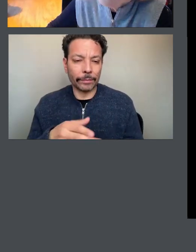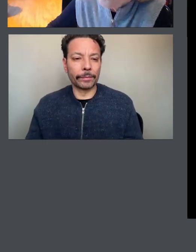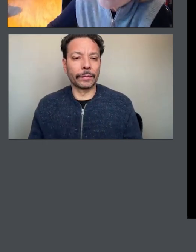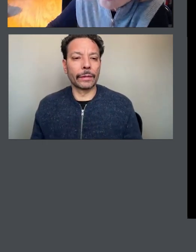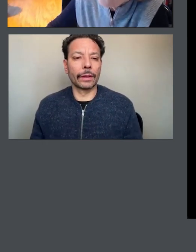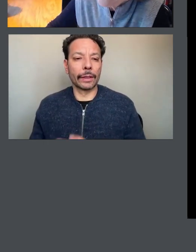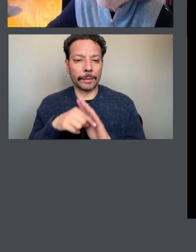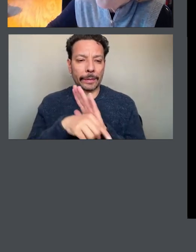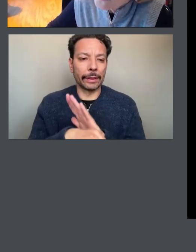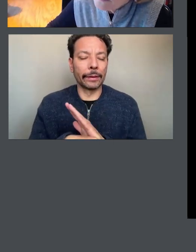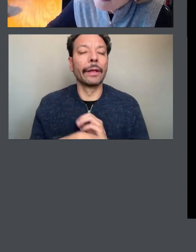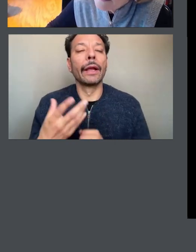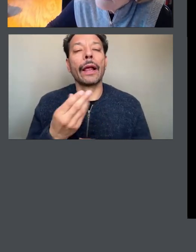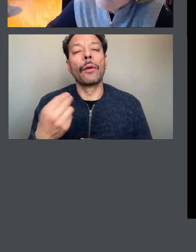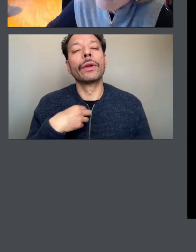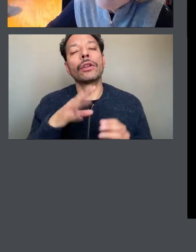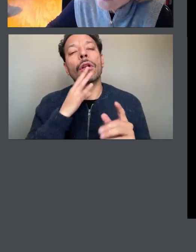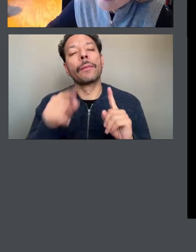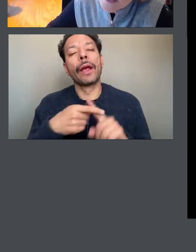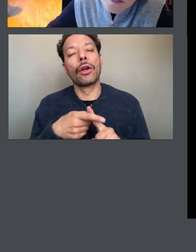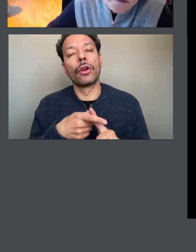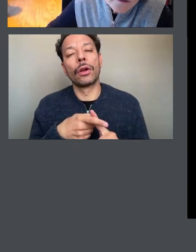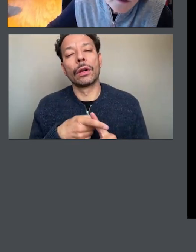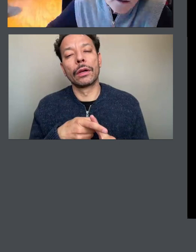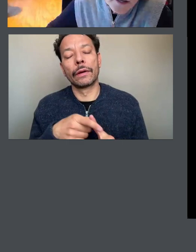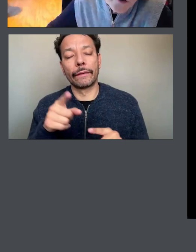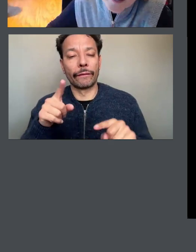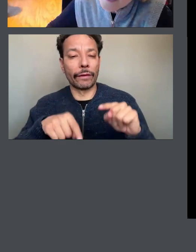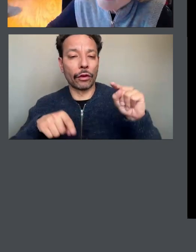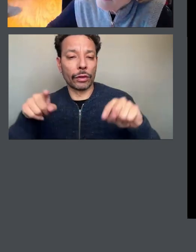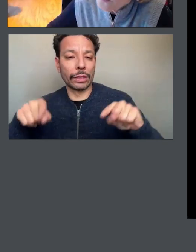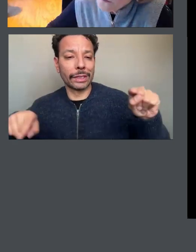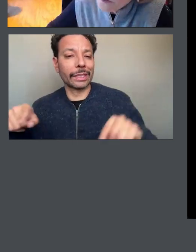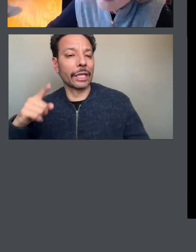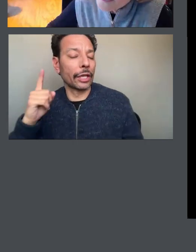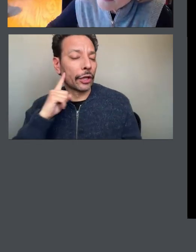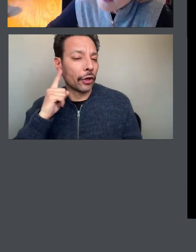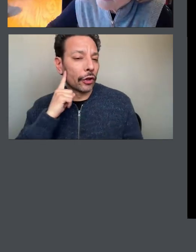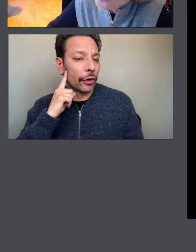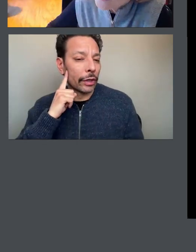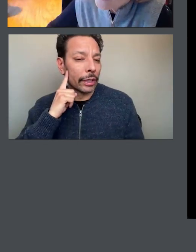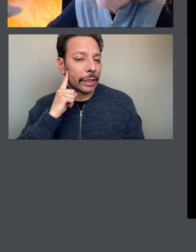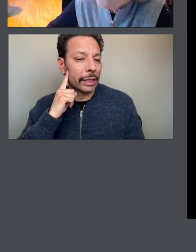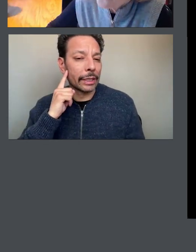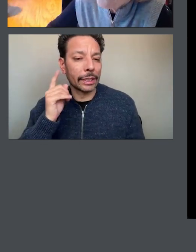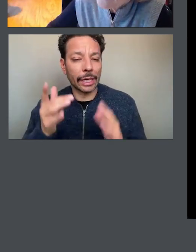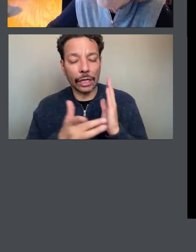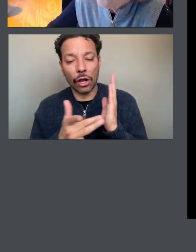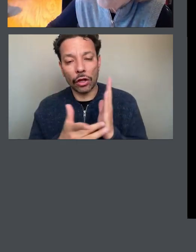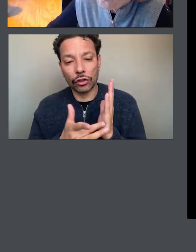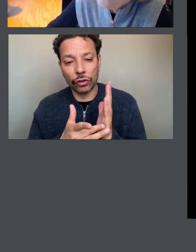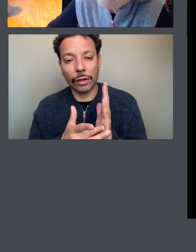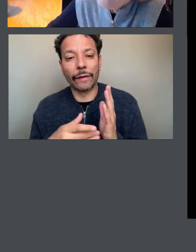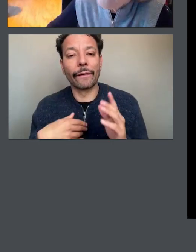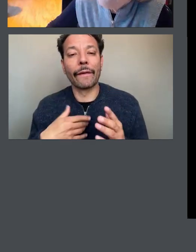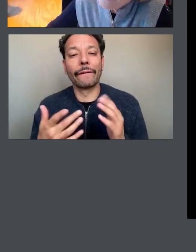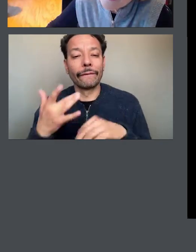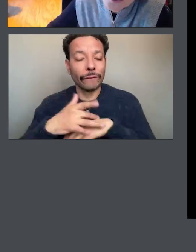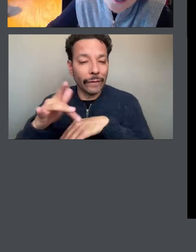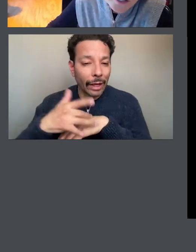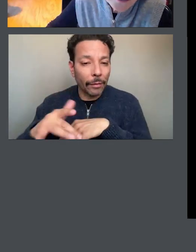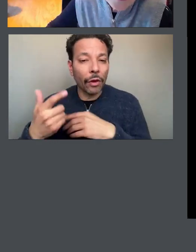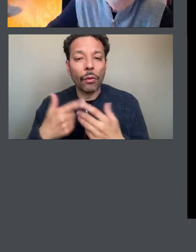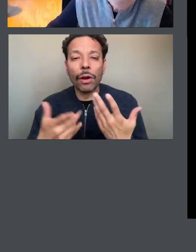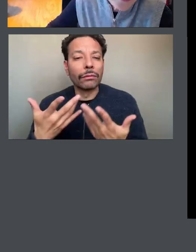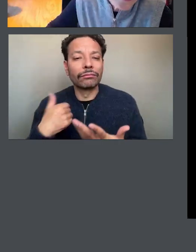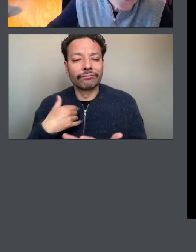And then we talk about the various hearing aid or hearing technologies that are available and what the